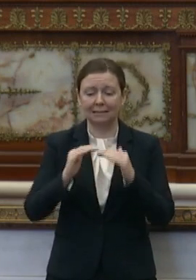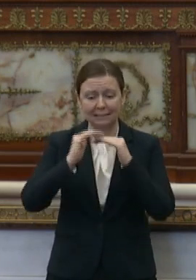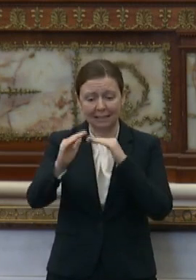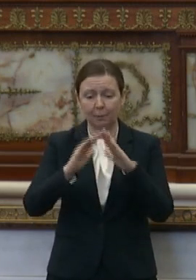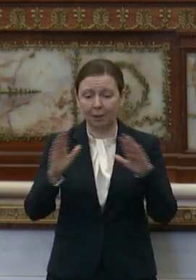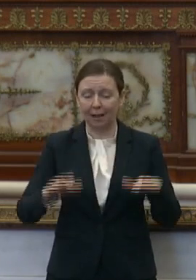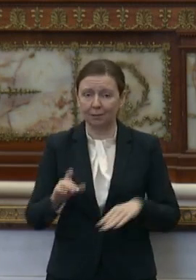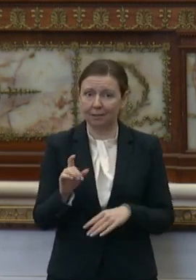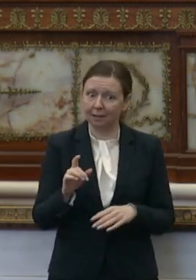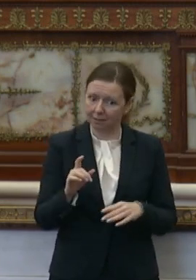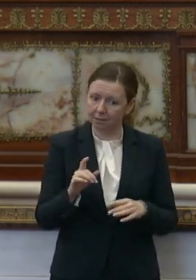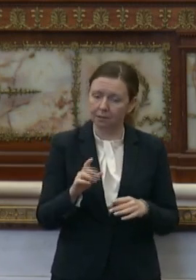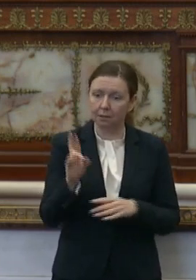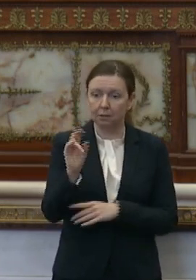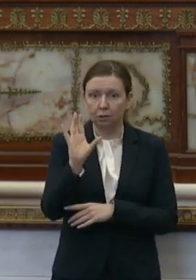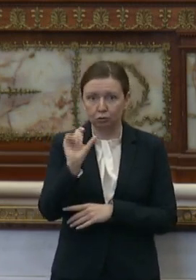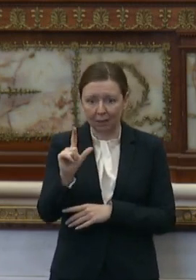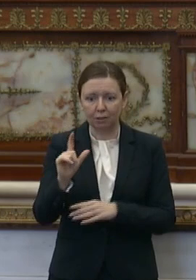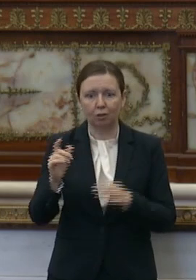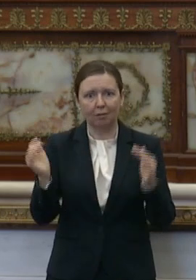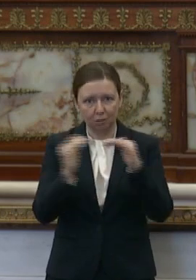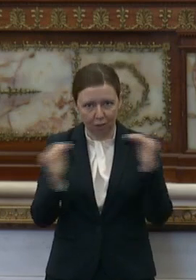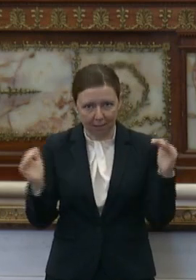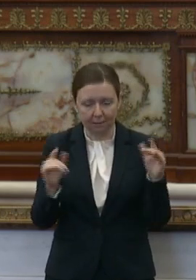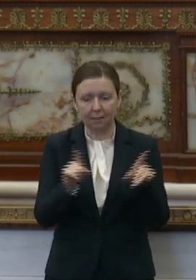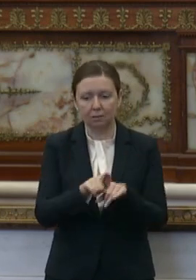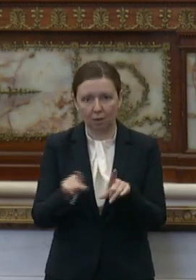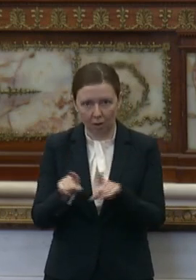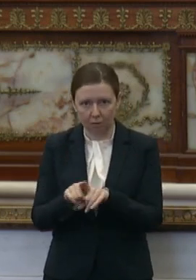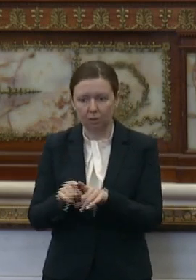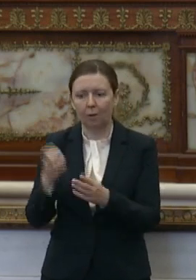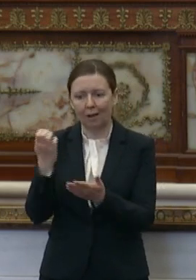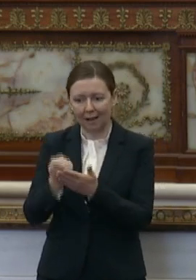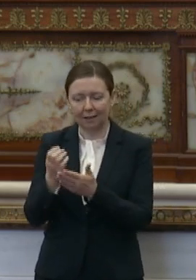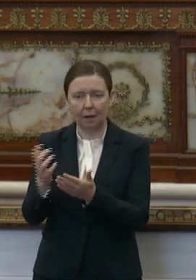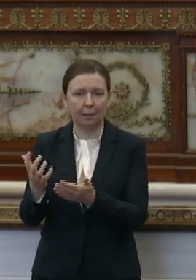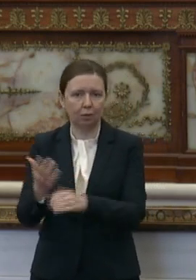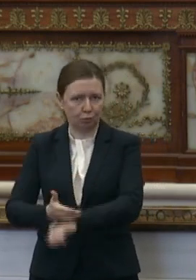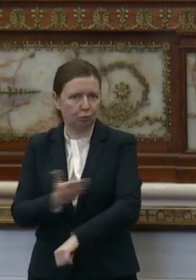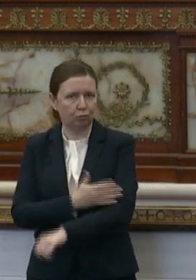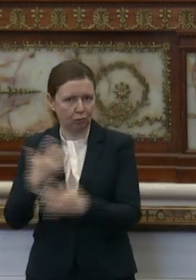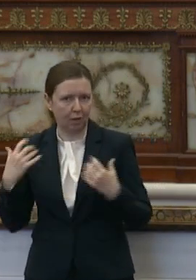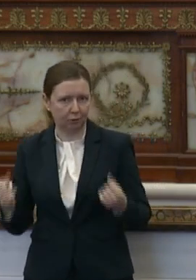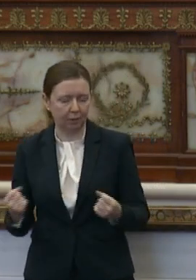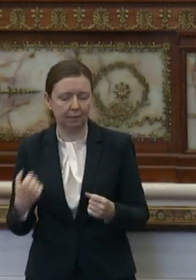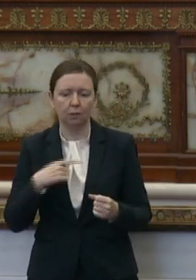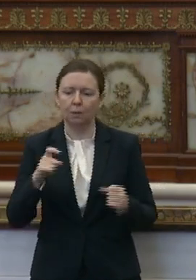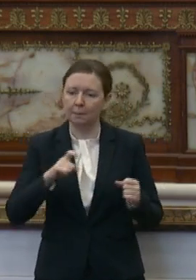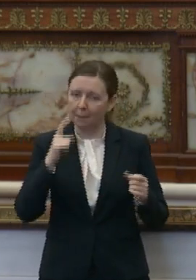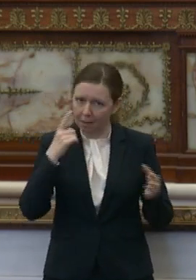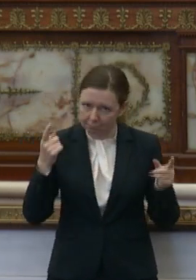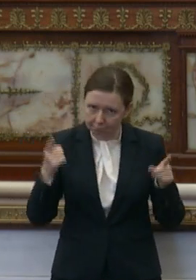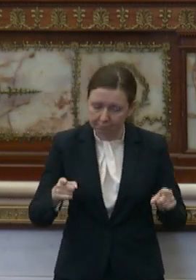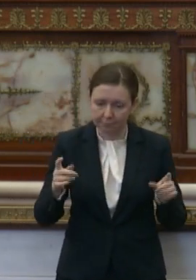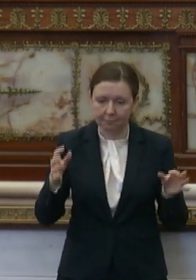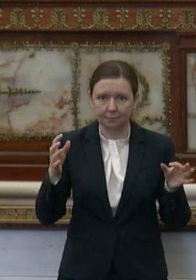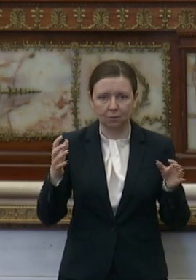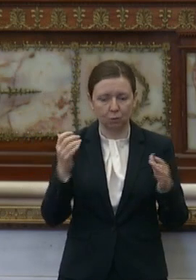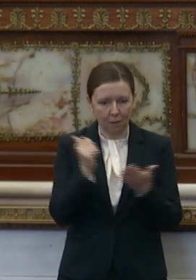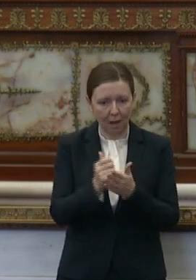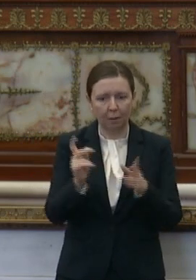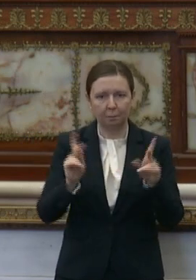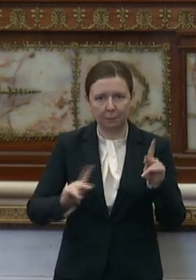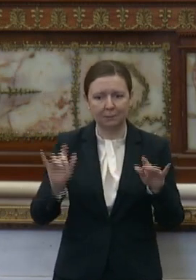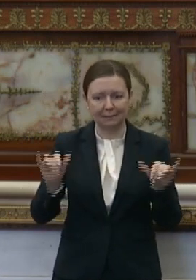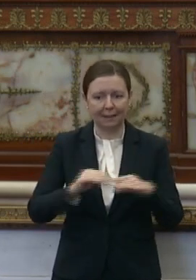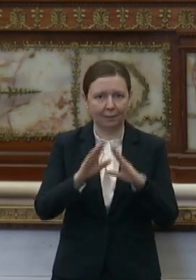much a means of racial and economic justice as it is a means of economic recovery. We must come together to keep a roof over everyone's head